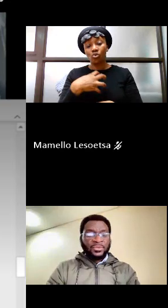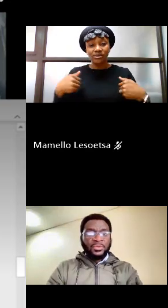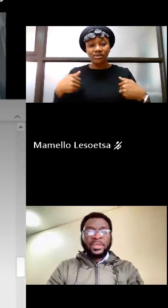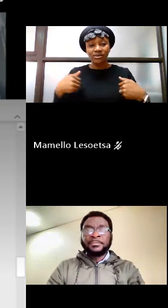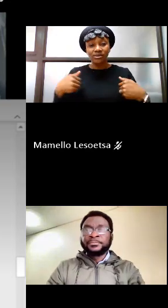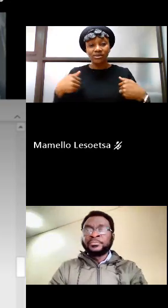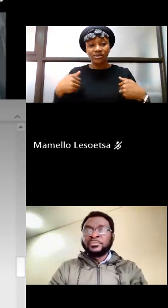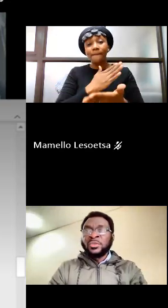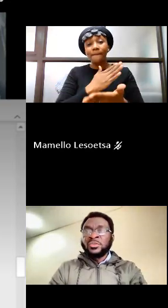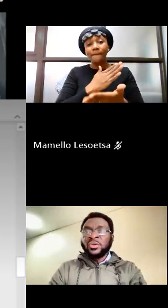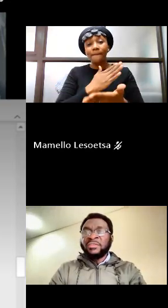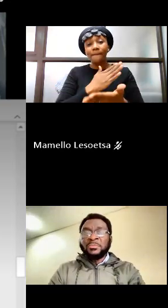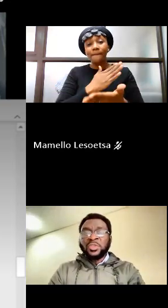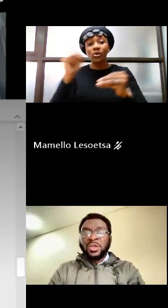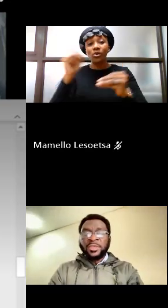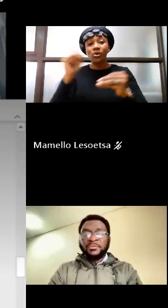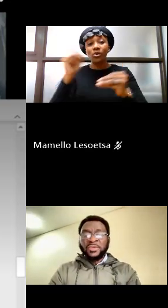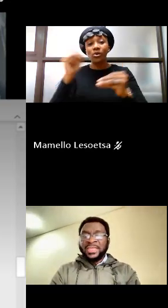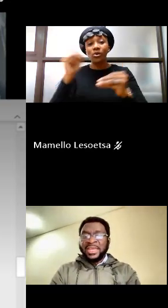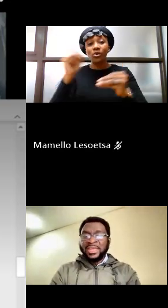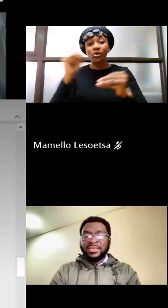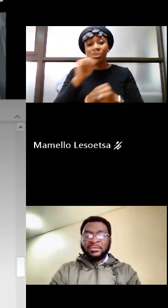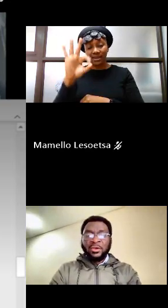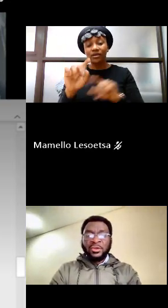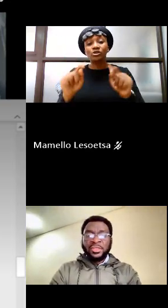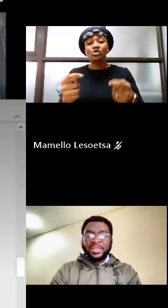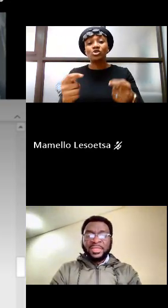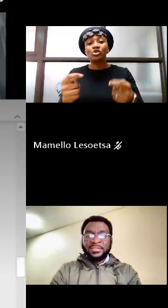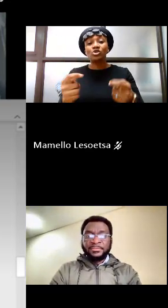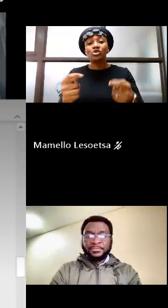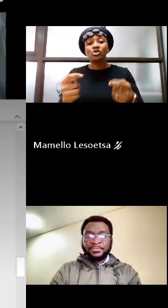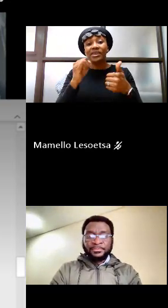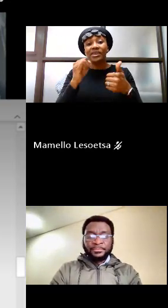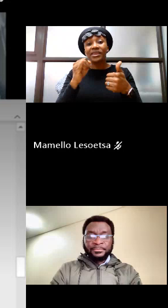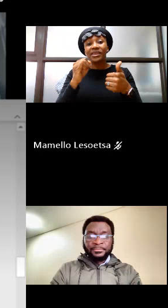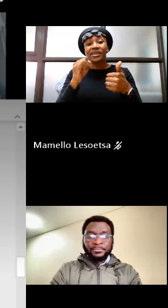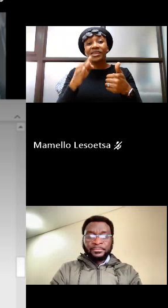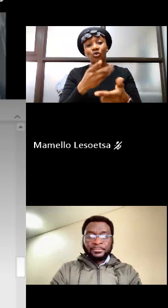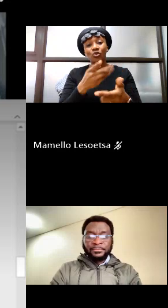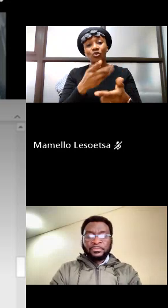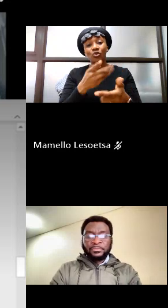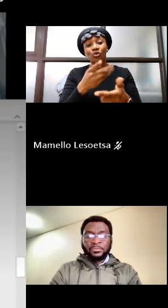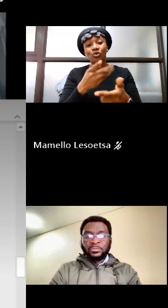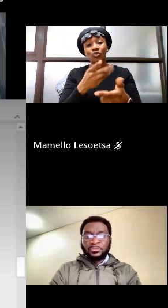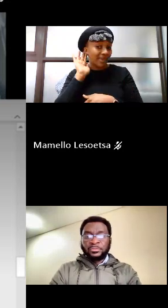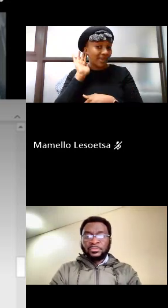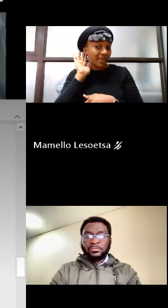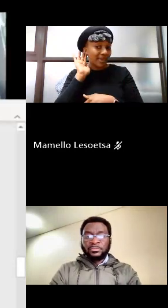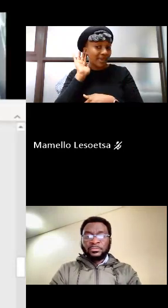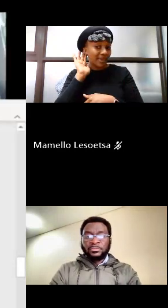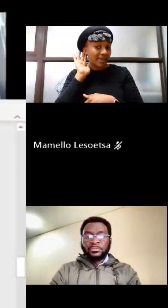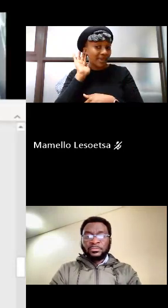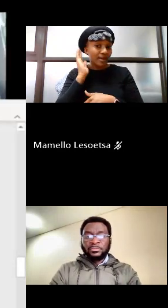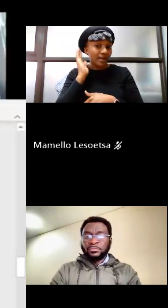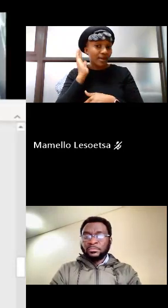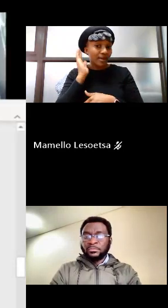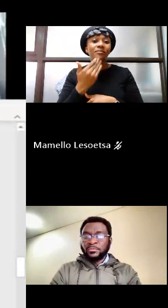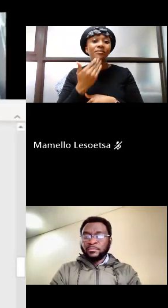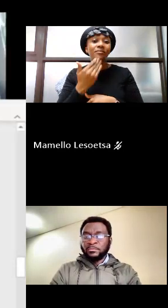ICF. Okay. So give a thumbs up if you can hear the recording, please. Is the